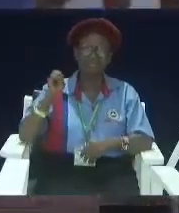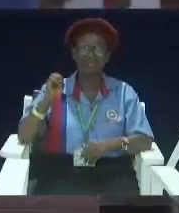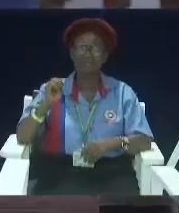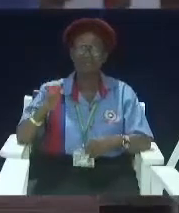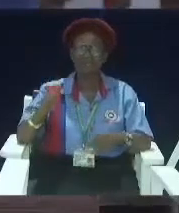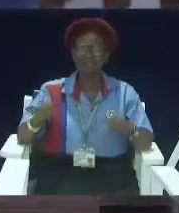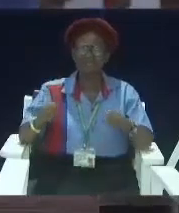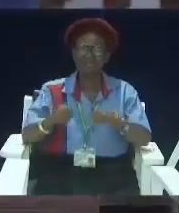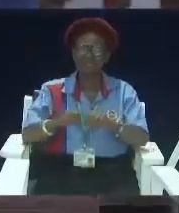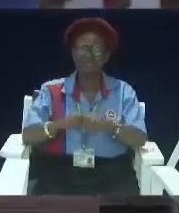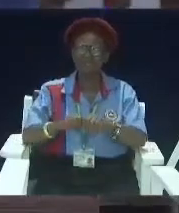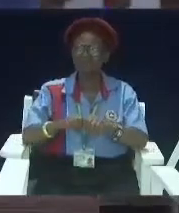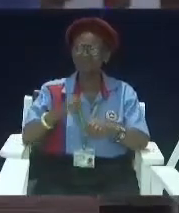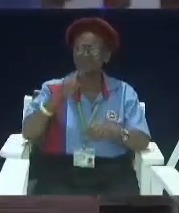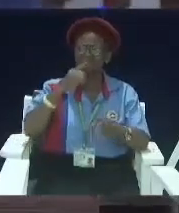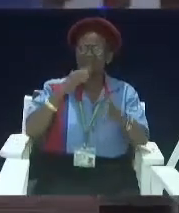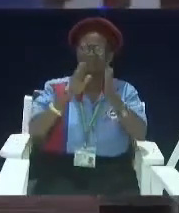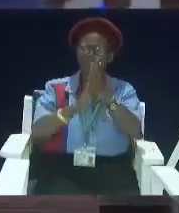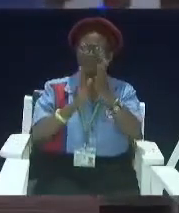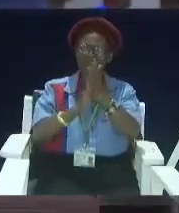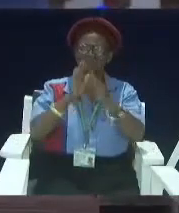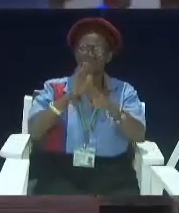even praise unto our God.